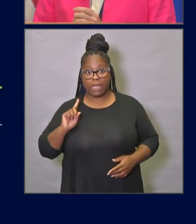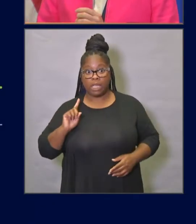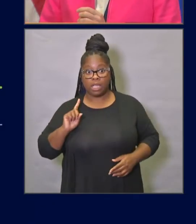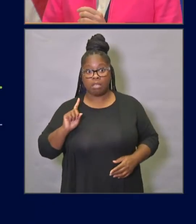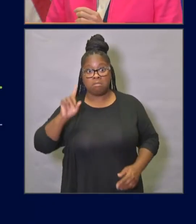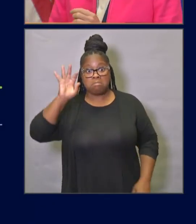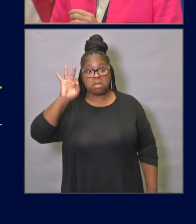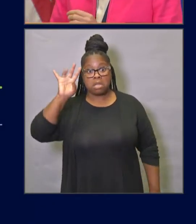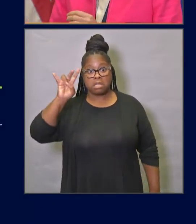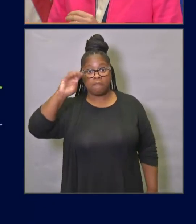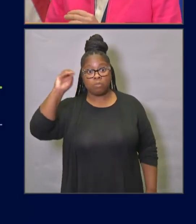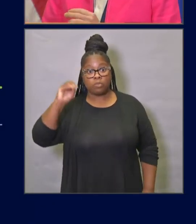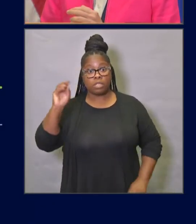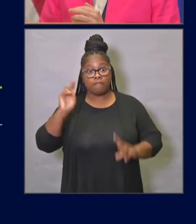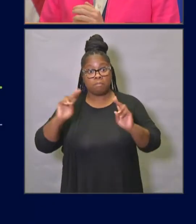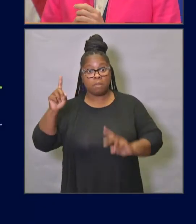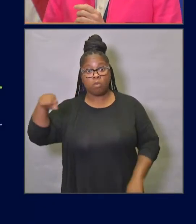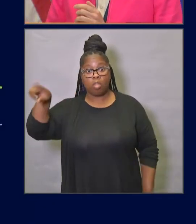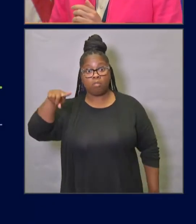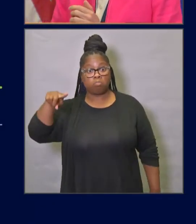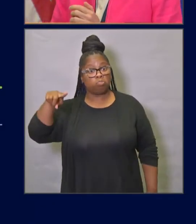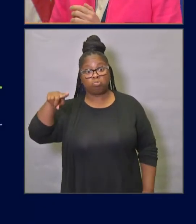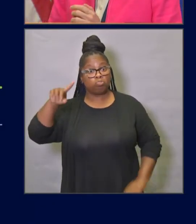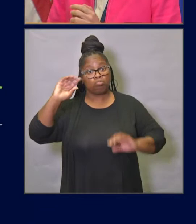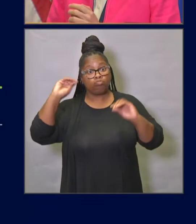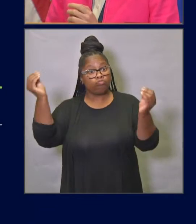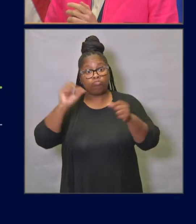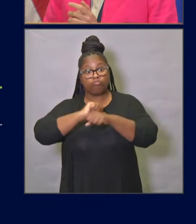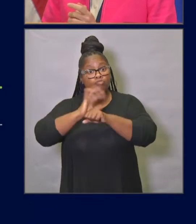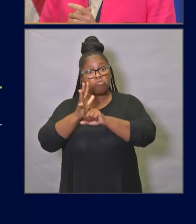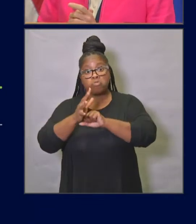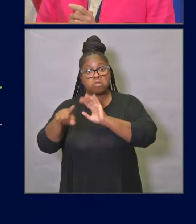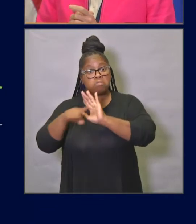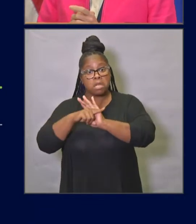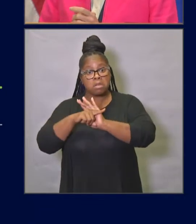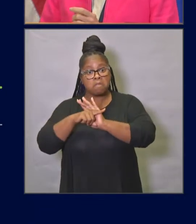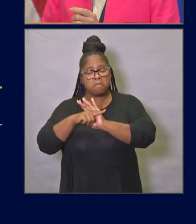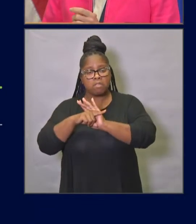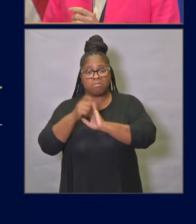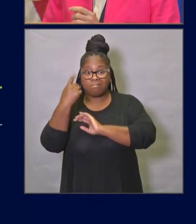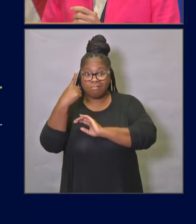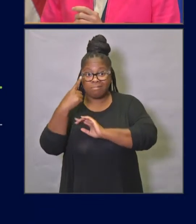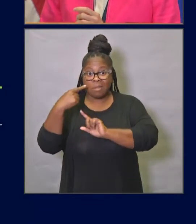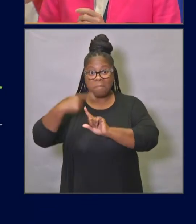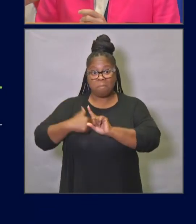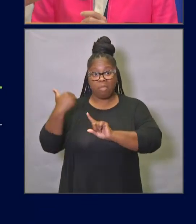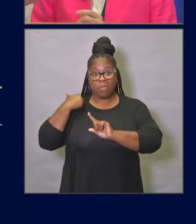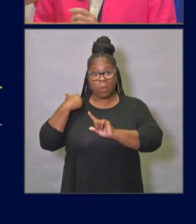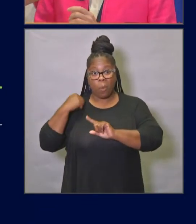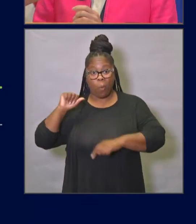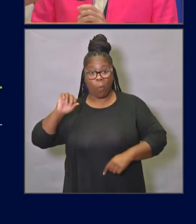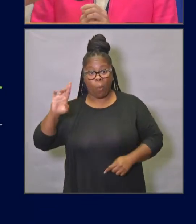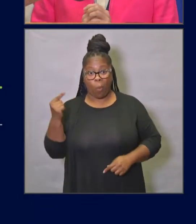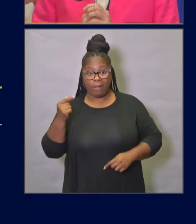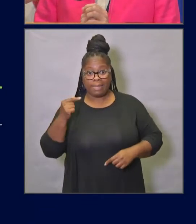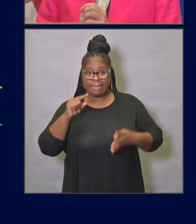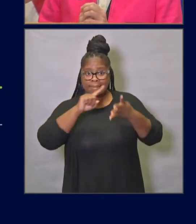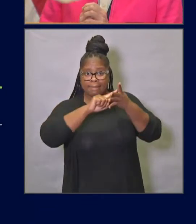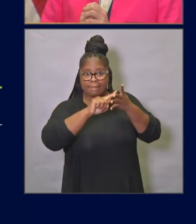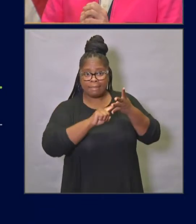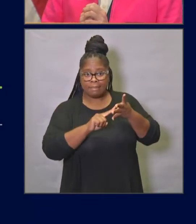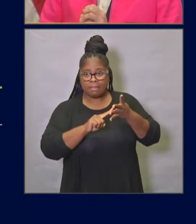people took for COVID-19 ended up being negative. Just a month ago, in mid-August, this rate